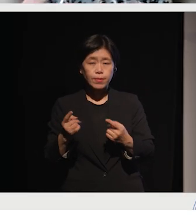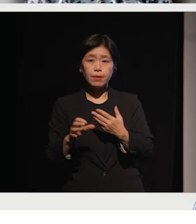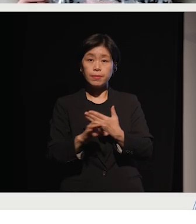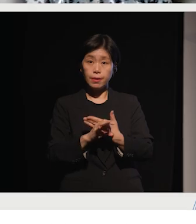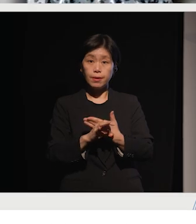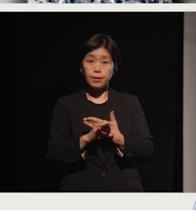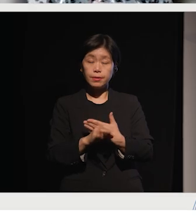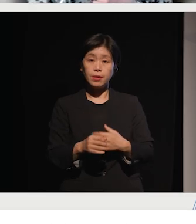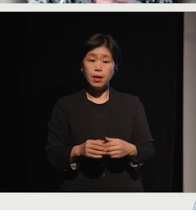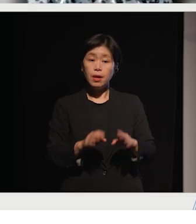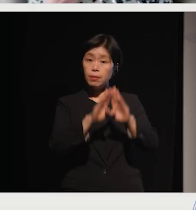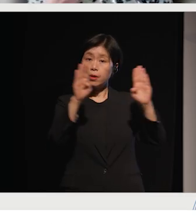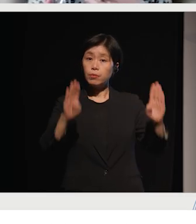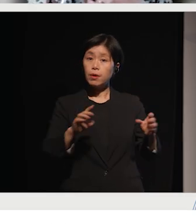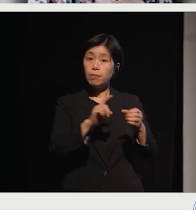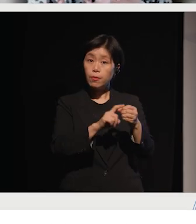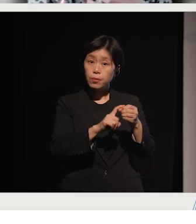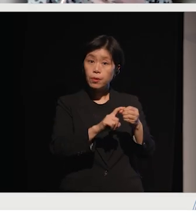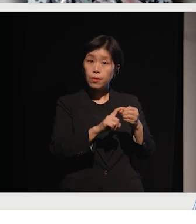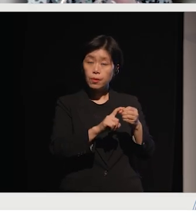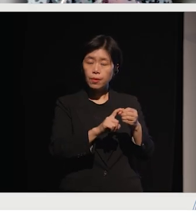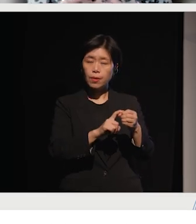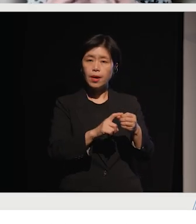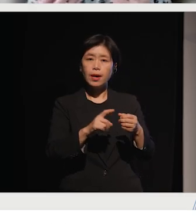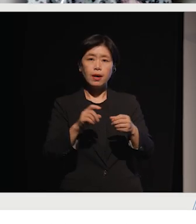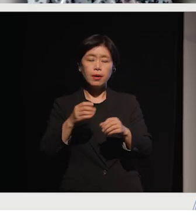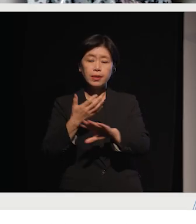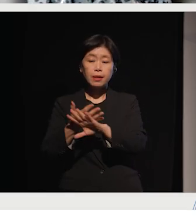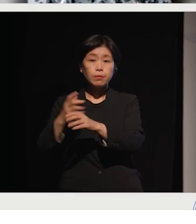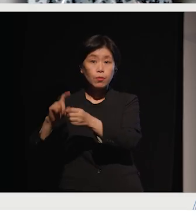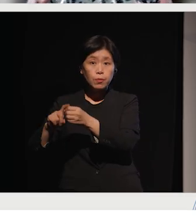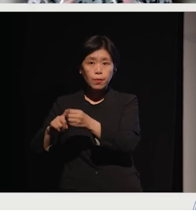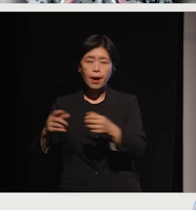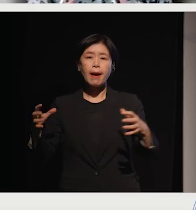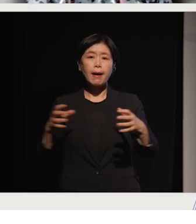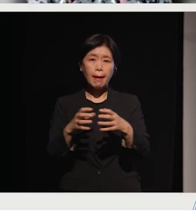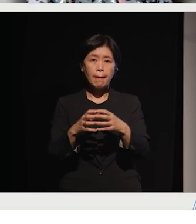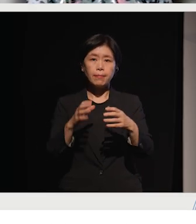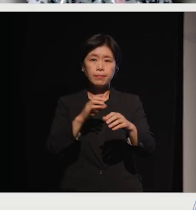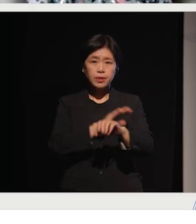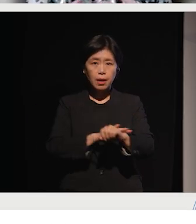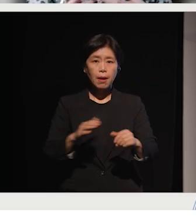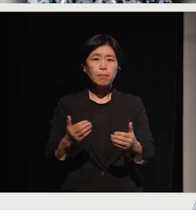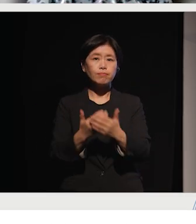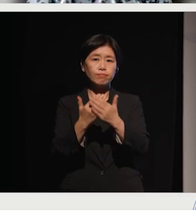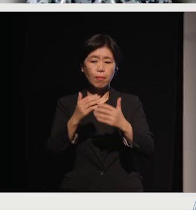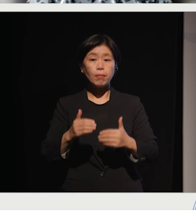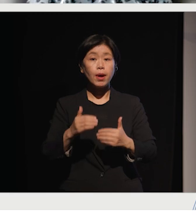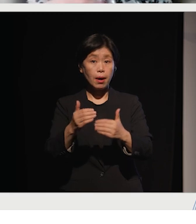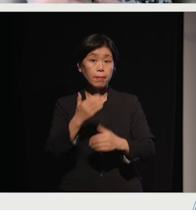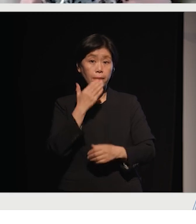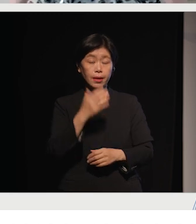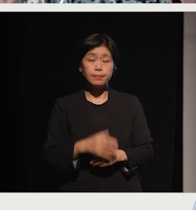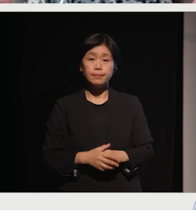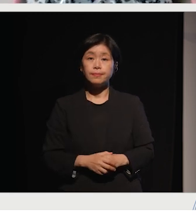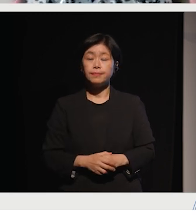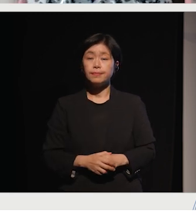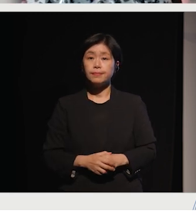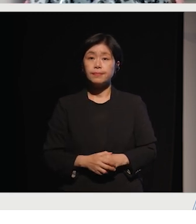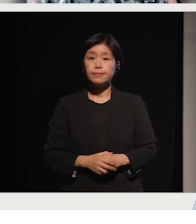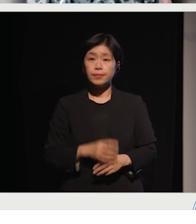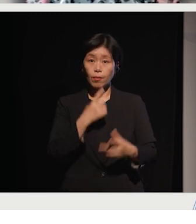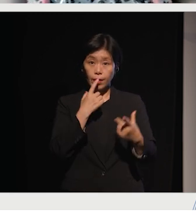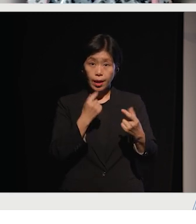it's more likely that the museum or your colleagues are going to prioritize it along with their